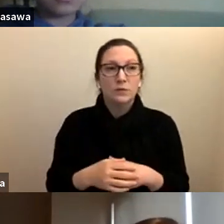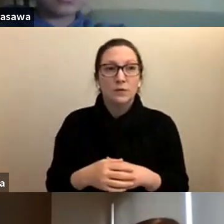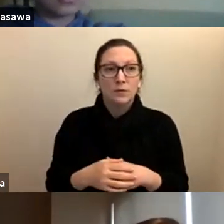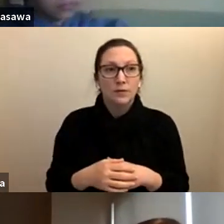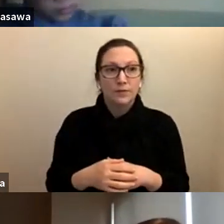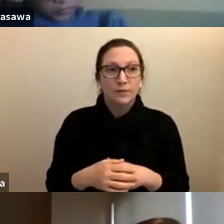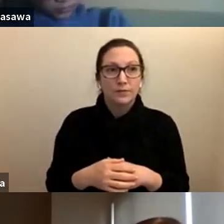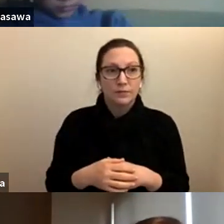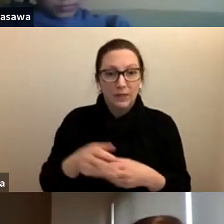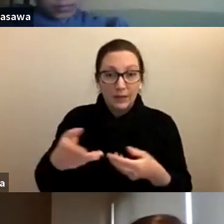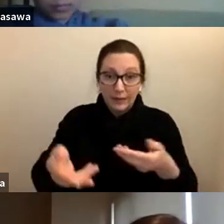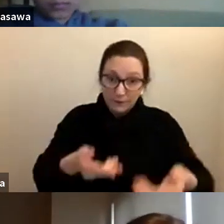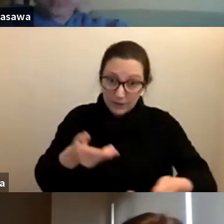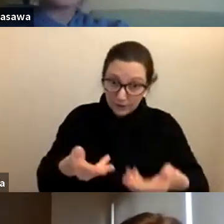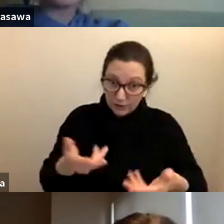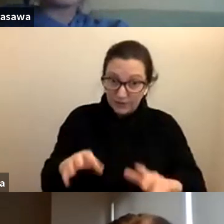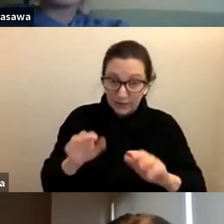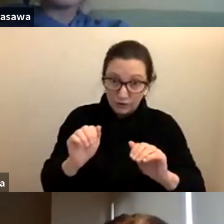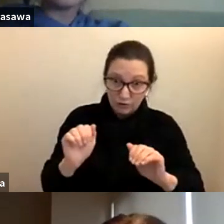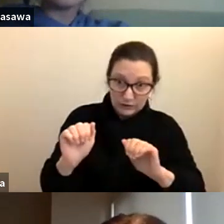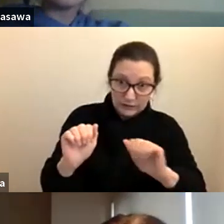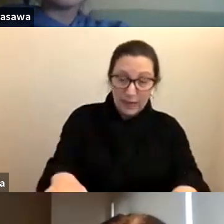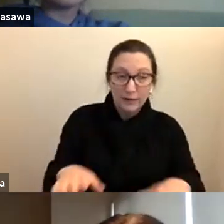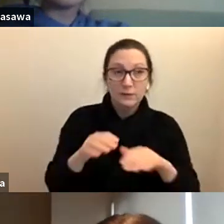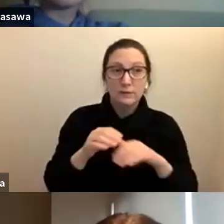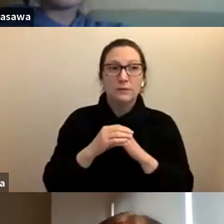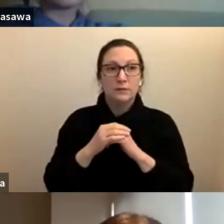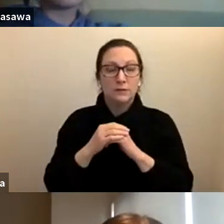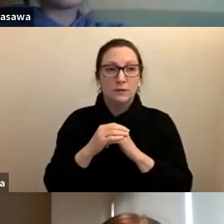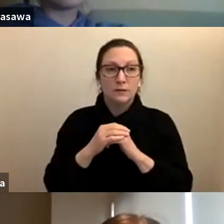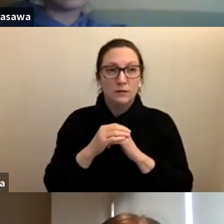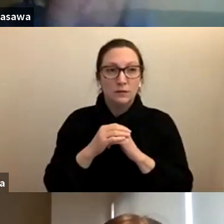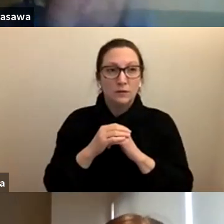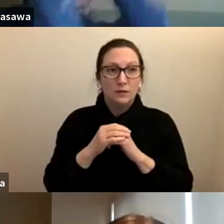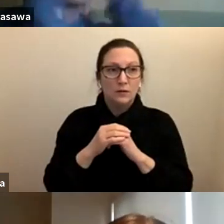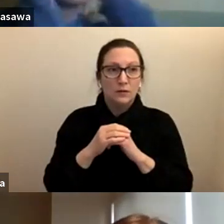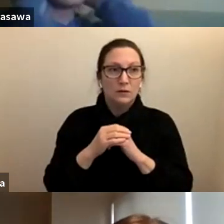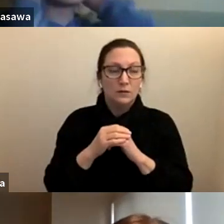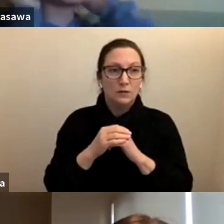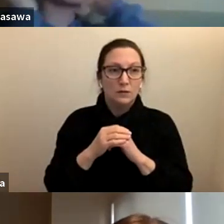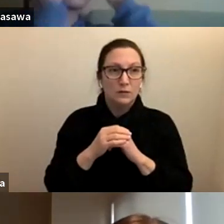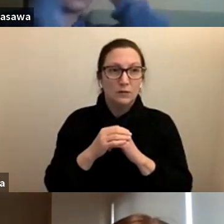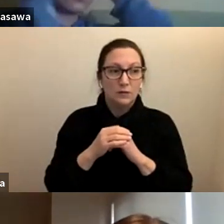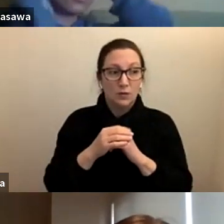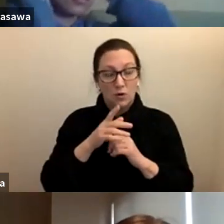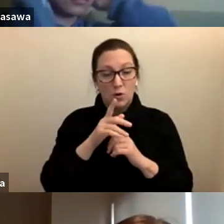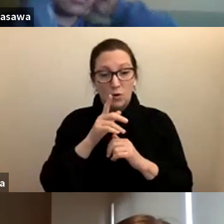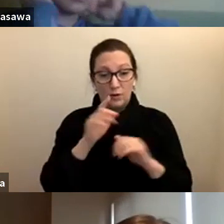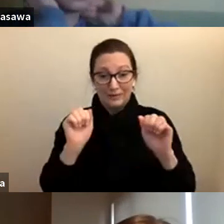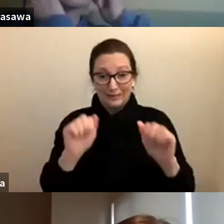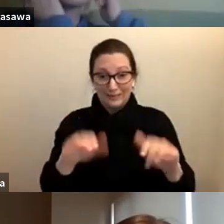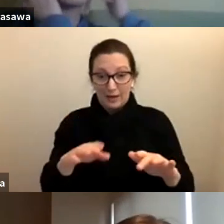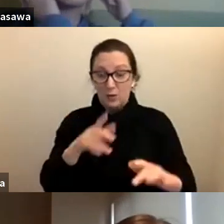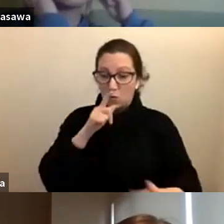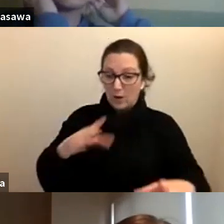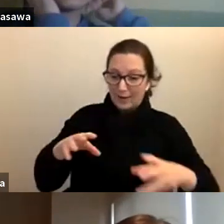the invitations been extended, and where do children who accepted the invitations, where do they